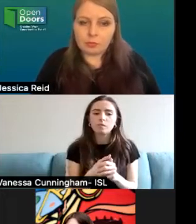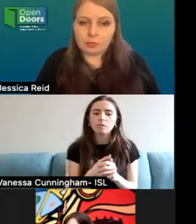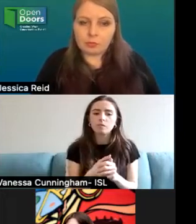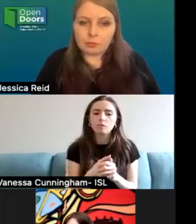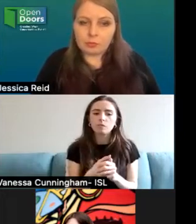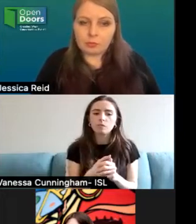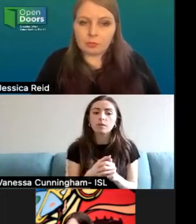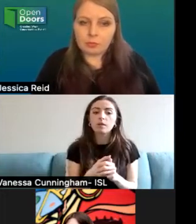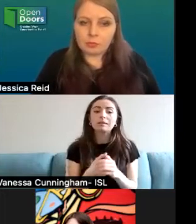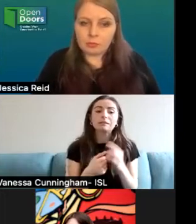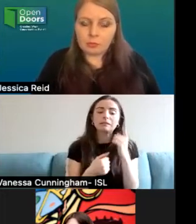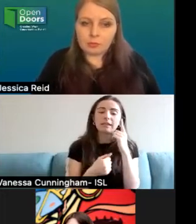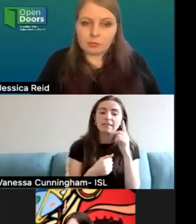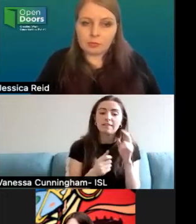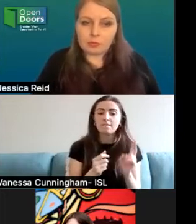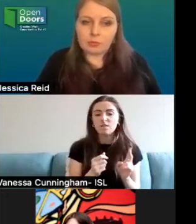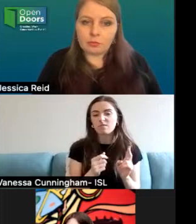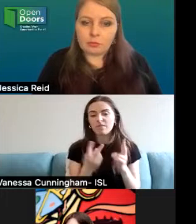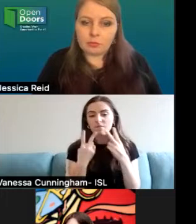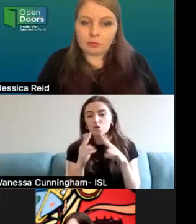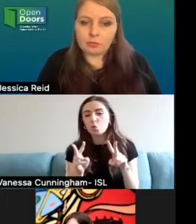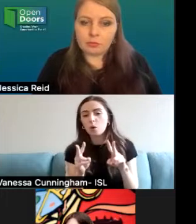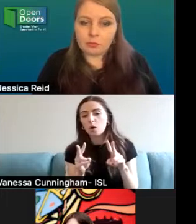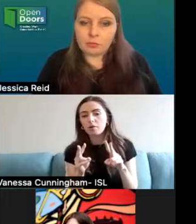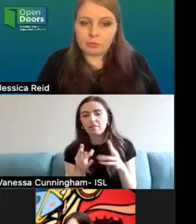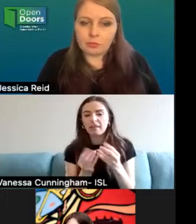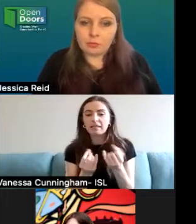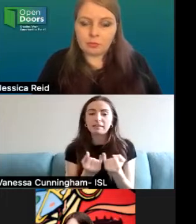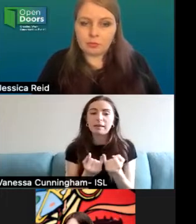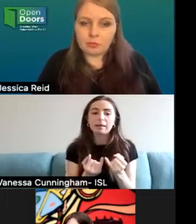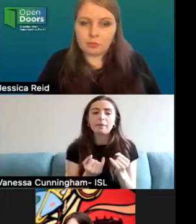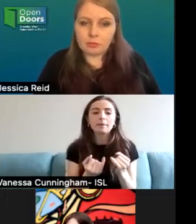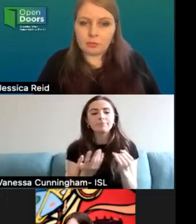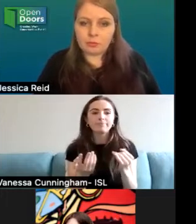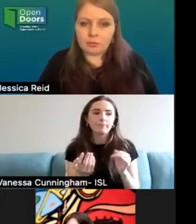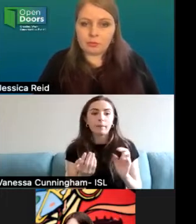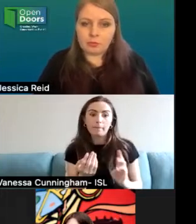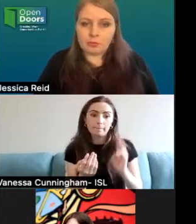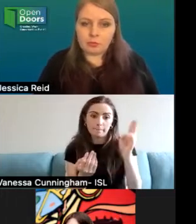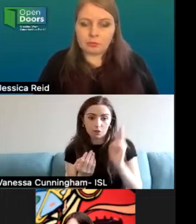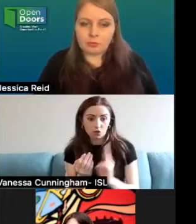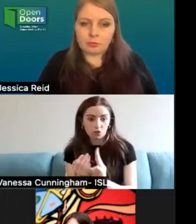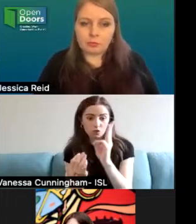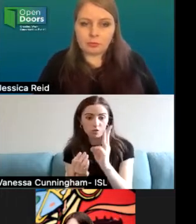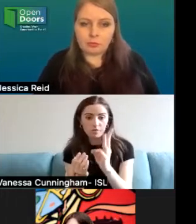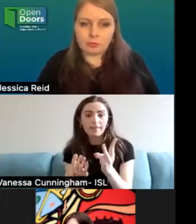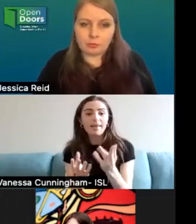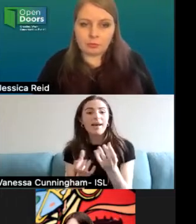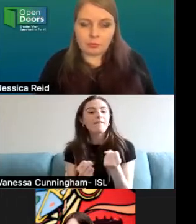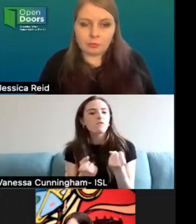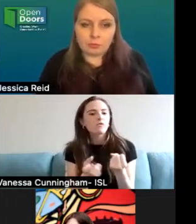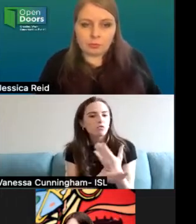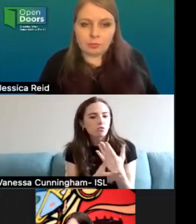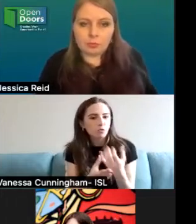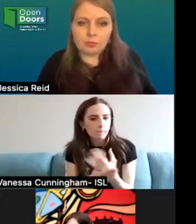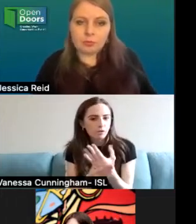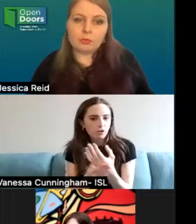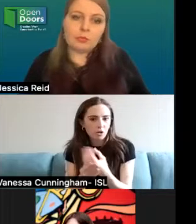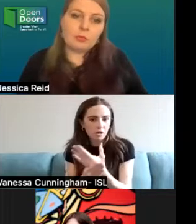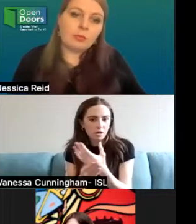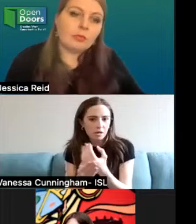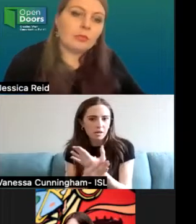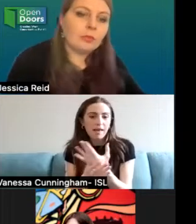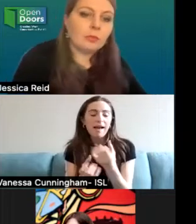totally inaccessible to a screen reader, are actually described because they have what's called alt text. And alt text is something